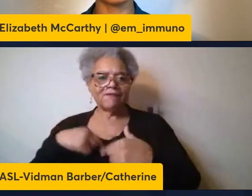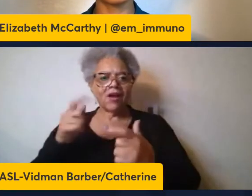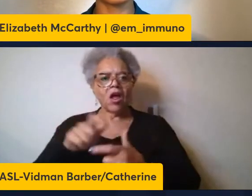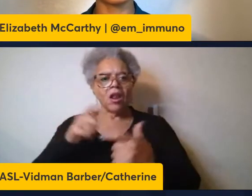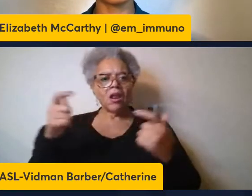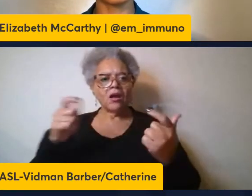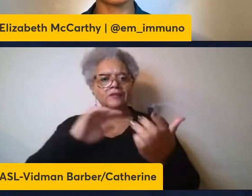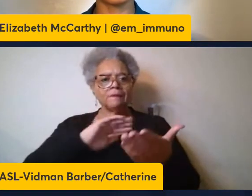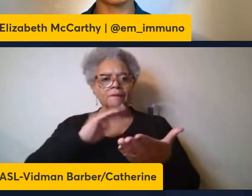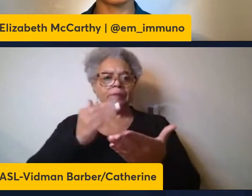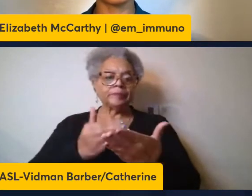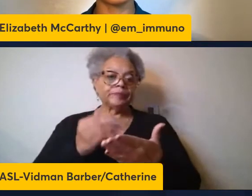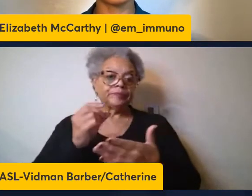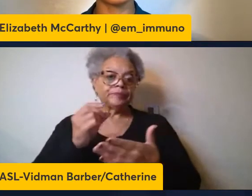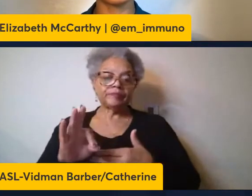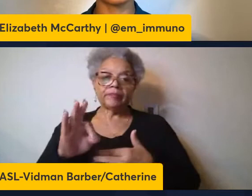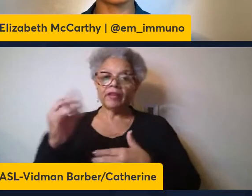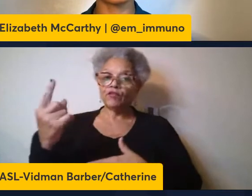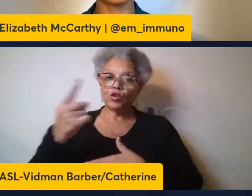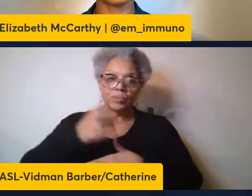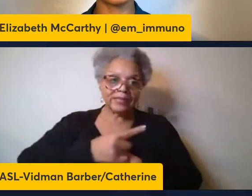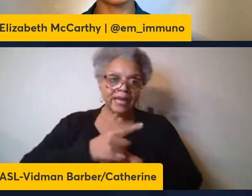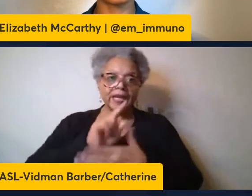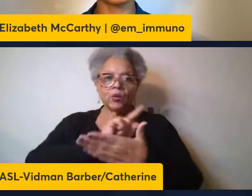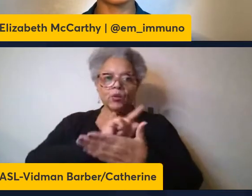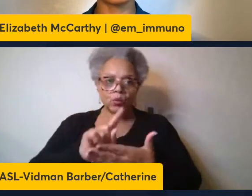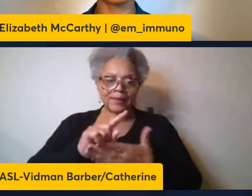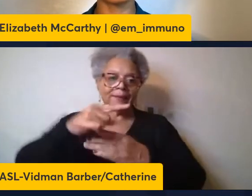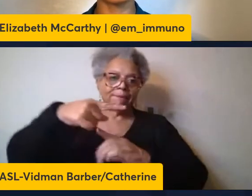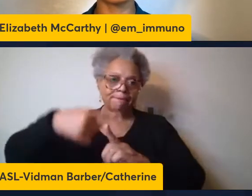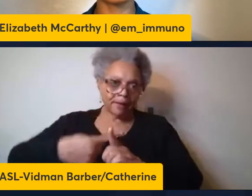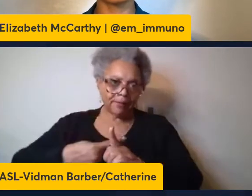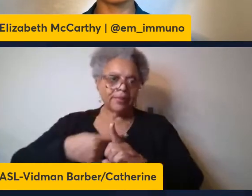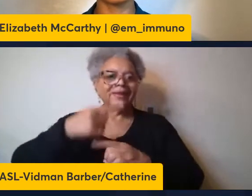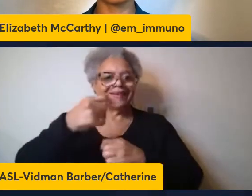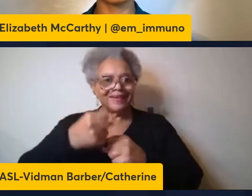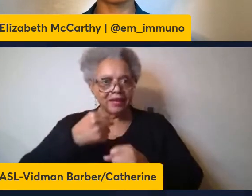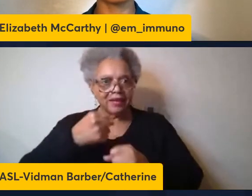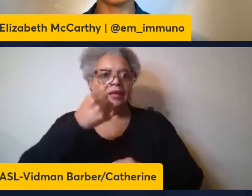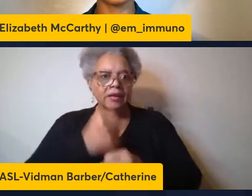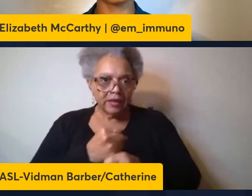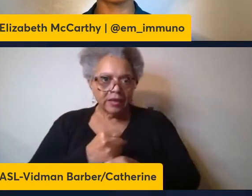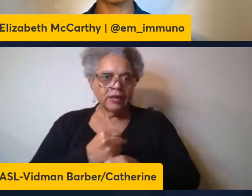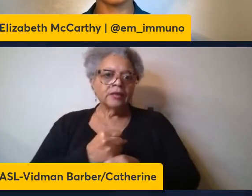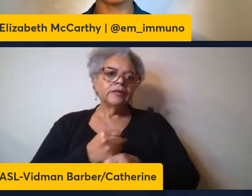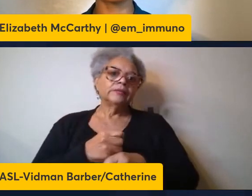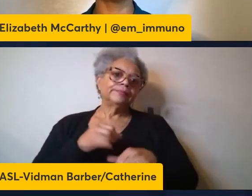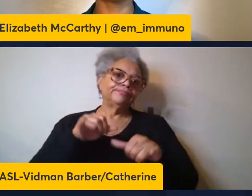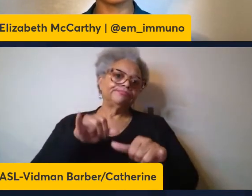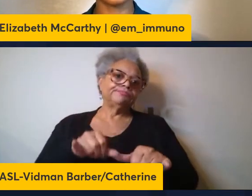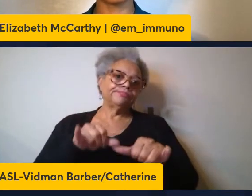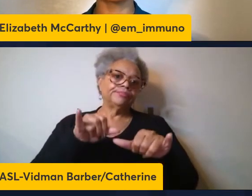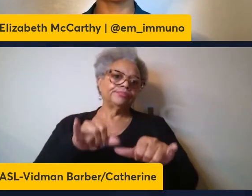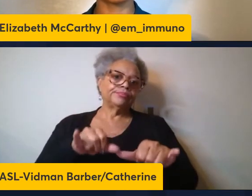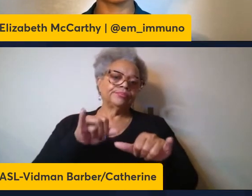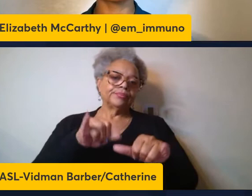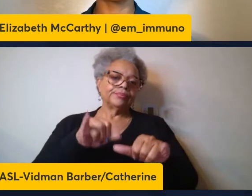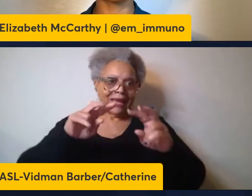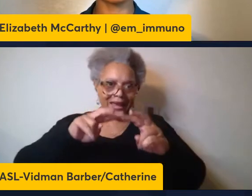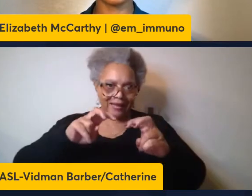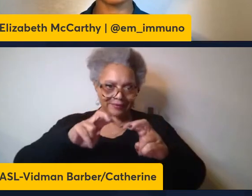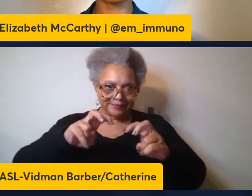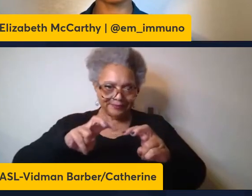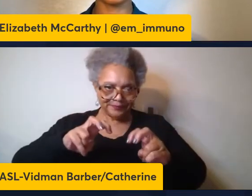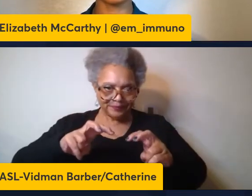your, day, week, month, year spent on analyzing data, learning